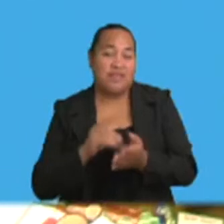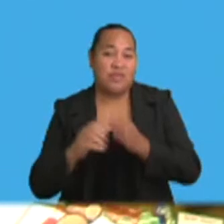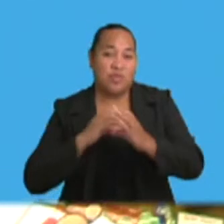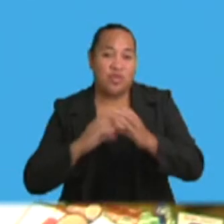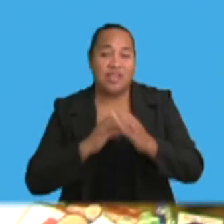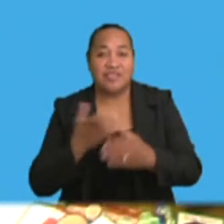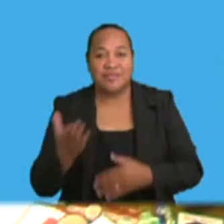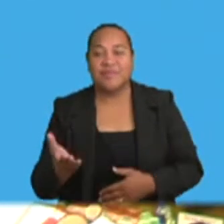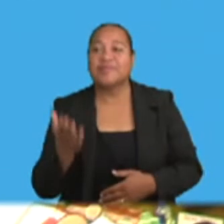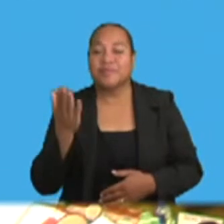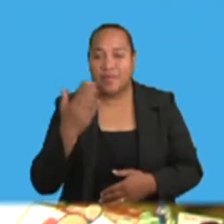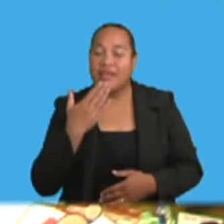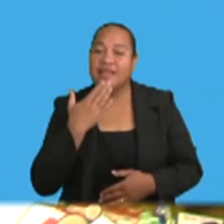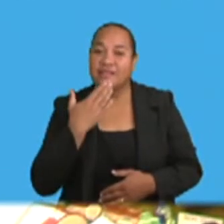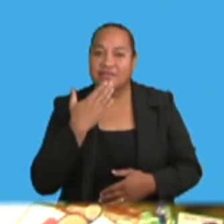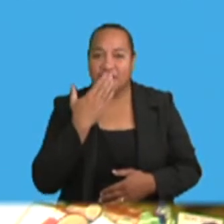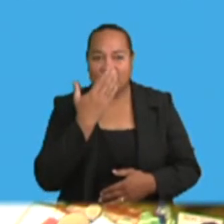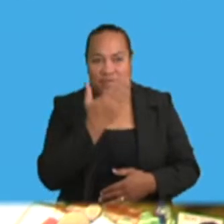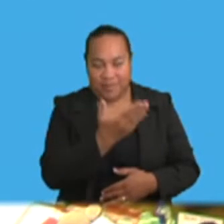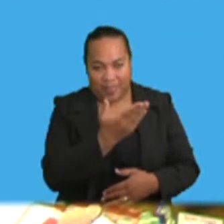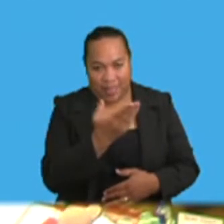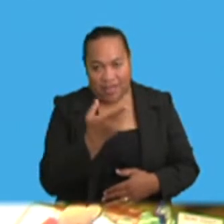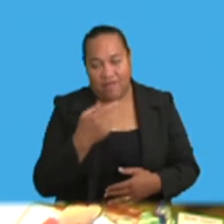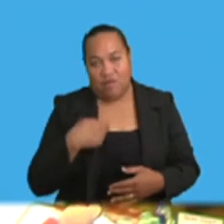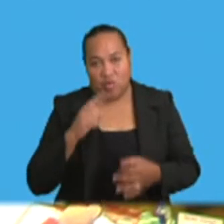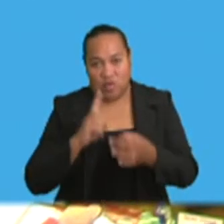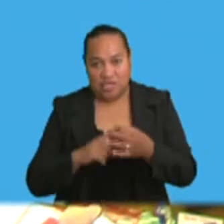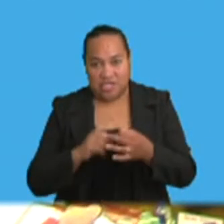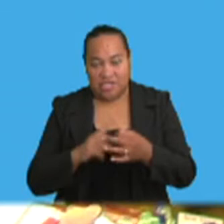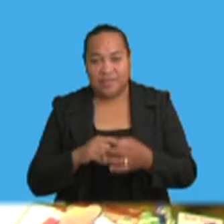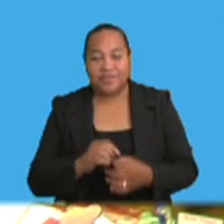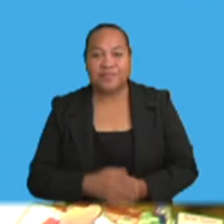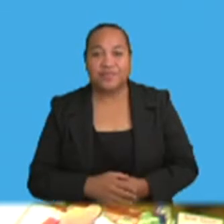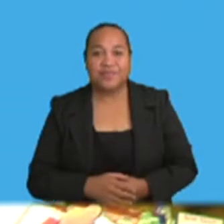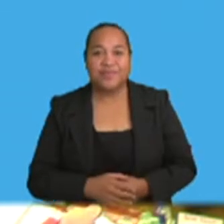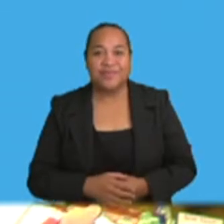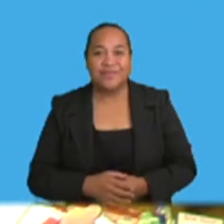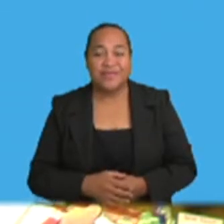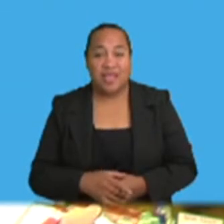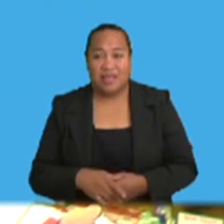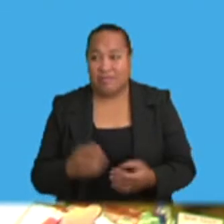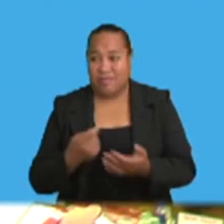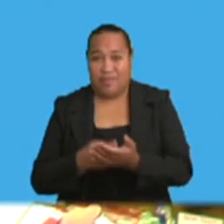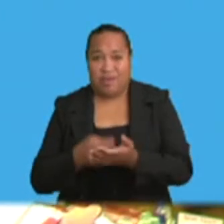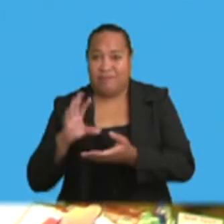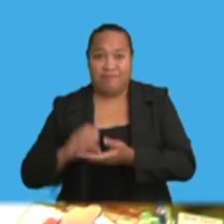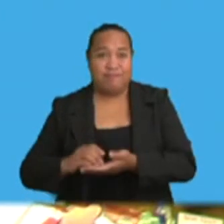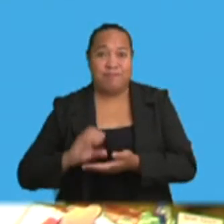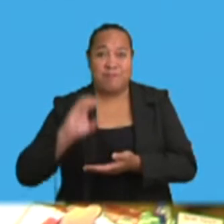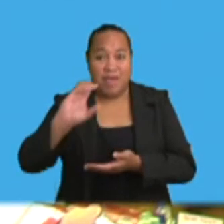Thank you, Madam Speaker. Madam Speaker, I'd like to thank the Honourable Member for this question. Madam Speaker, the massive payout is, of